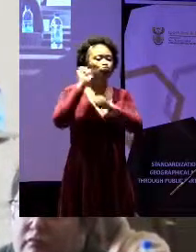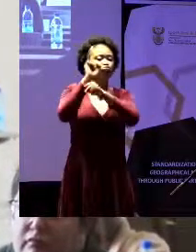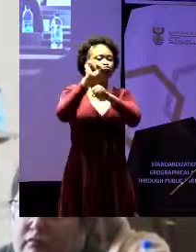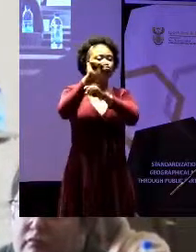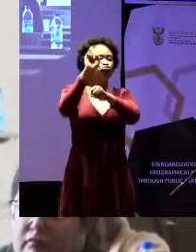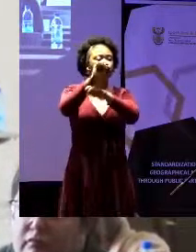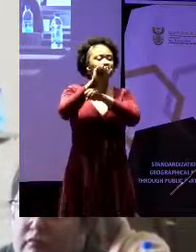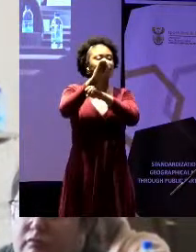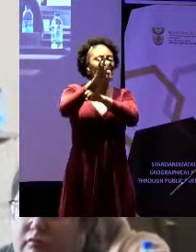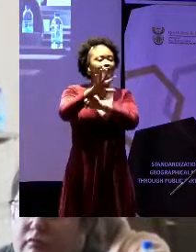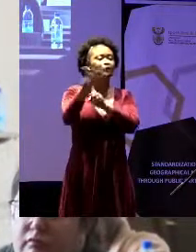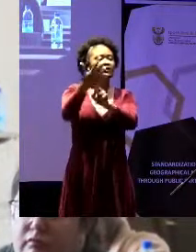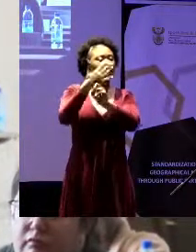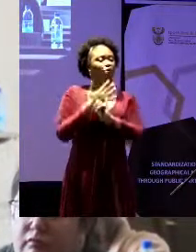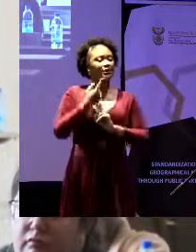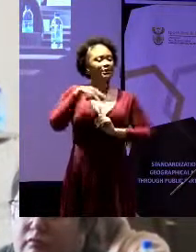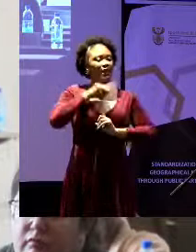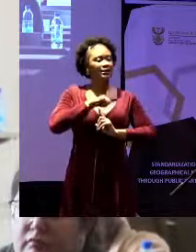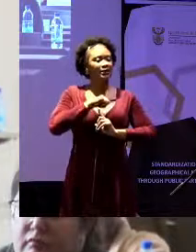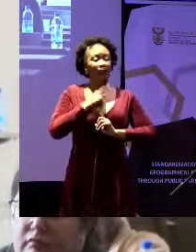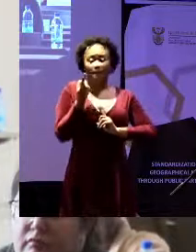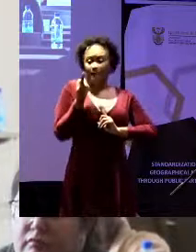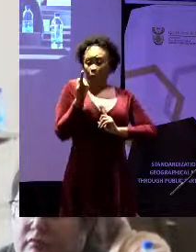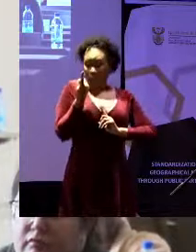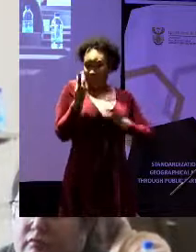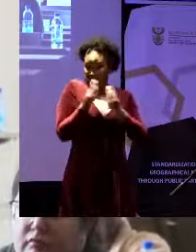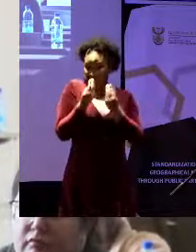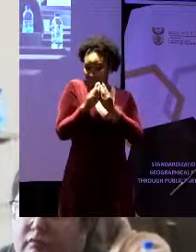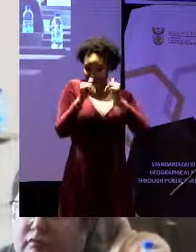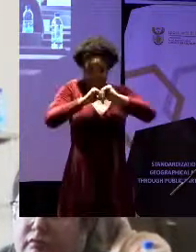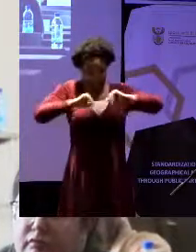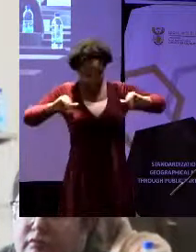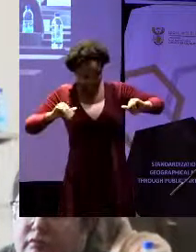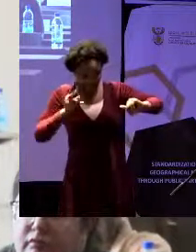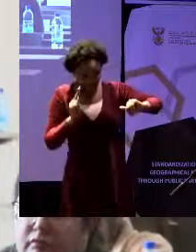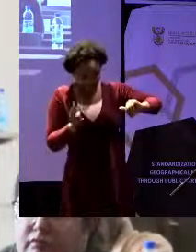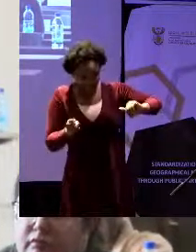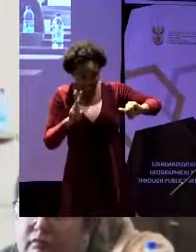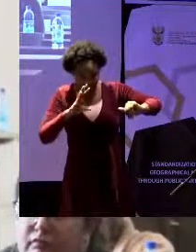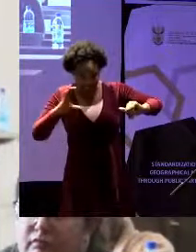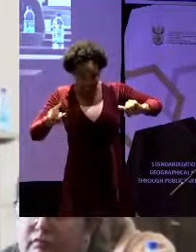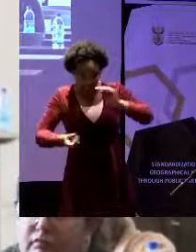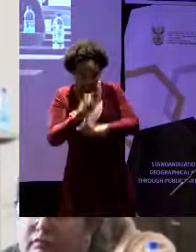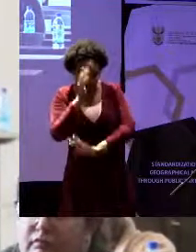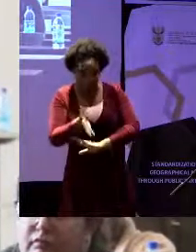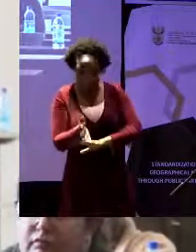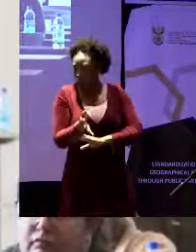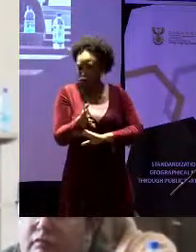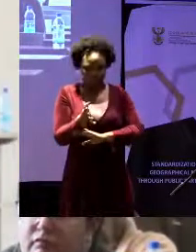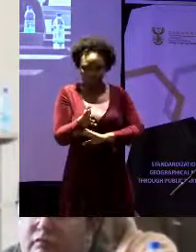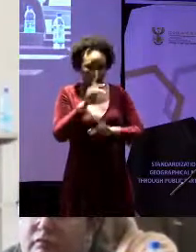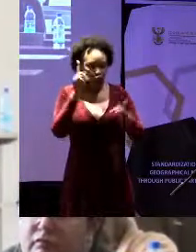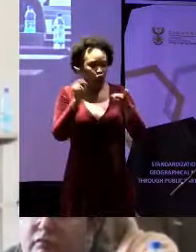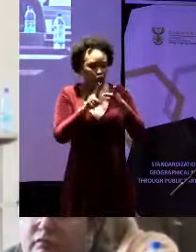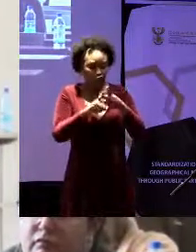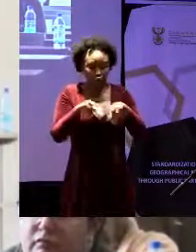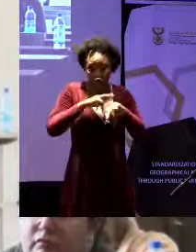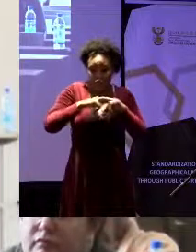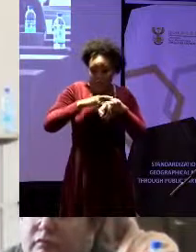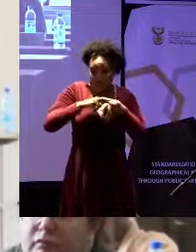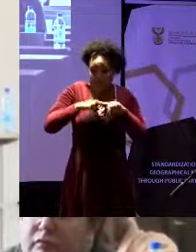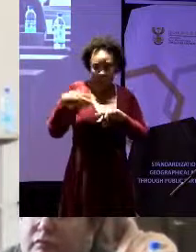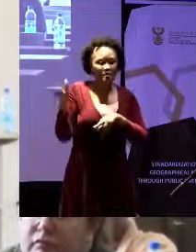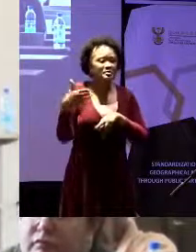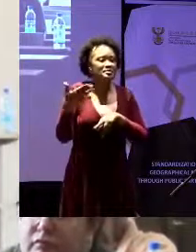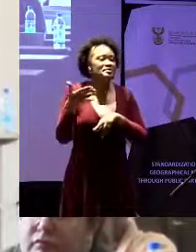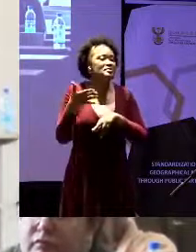our people. One thing, we will not allow segregation again in the Western Cape. 2, we will not tolerate racism